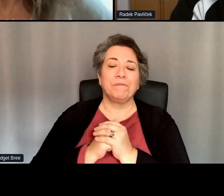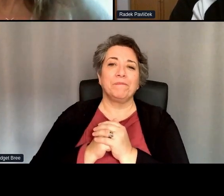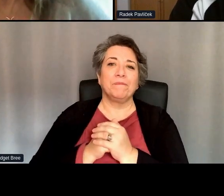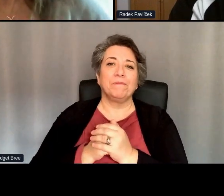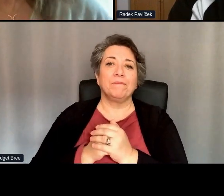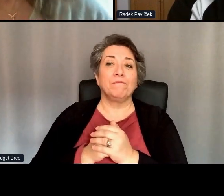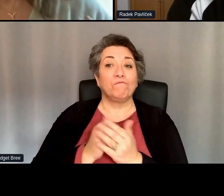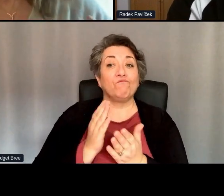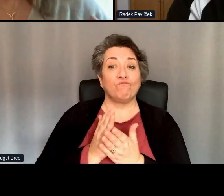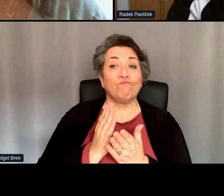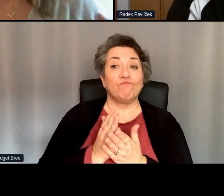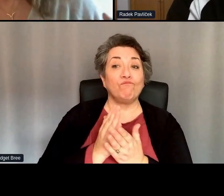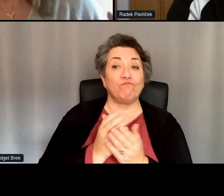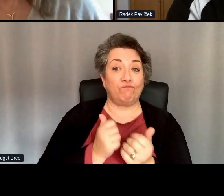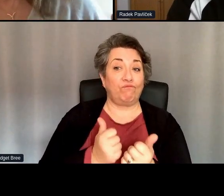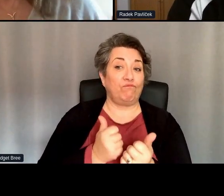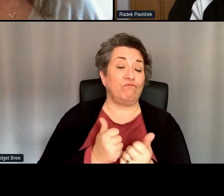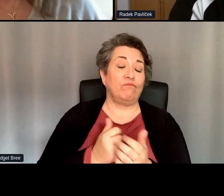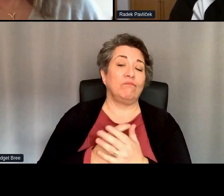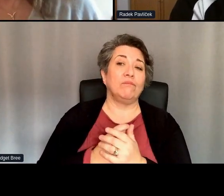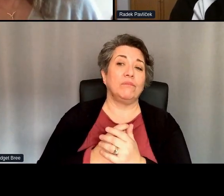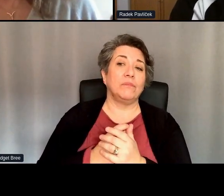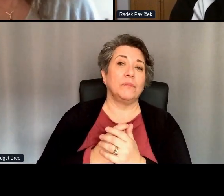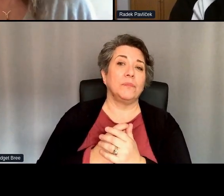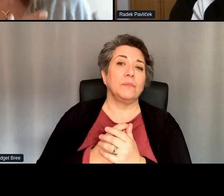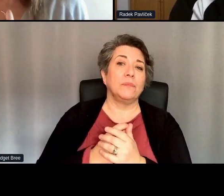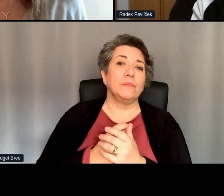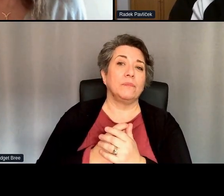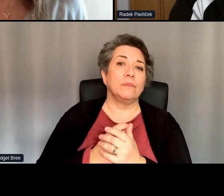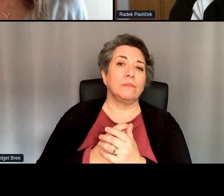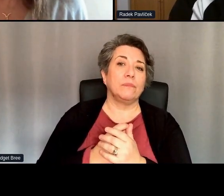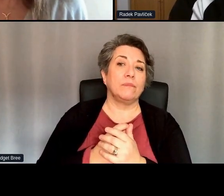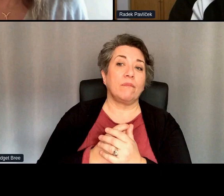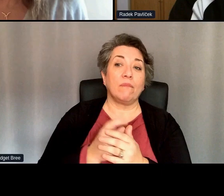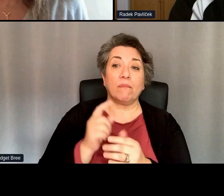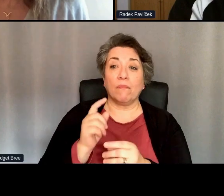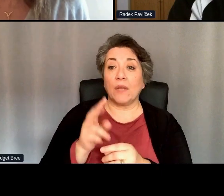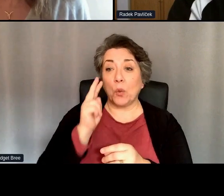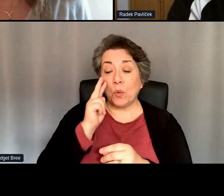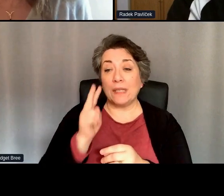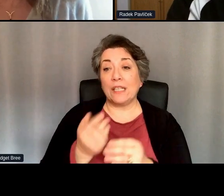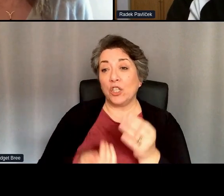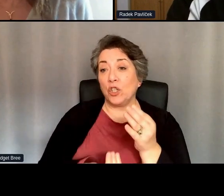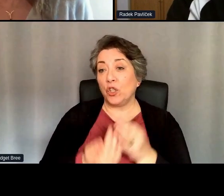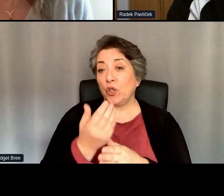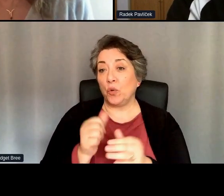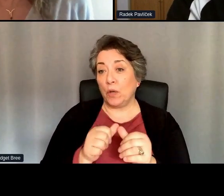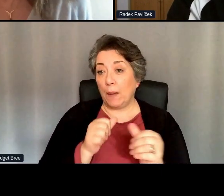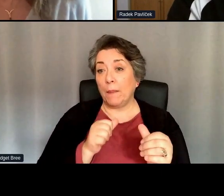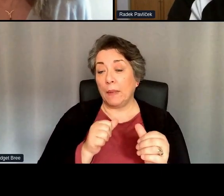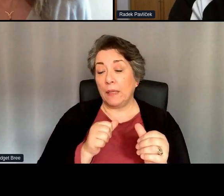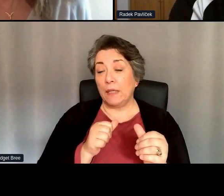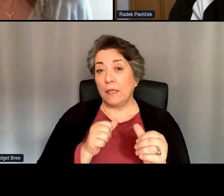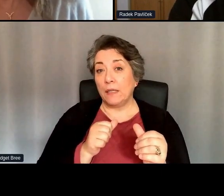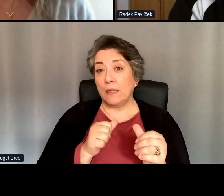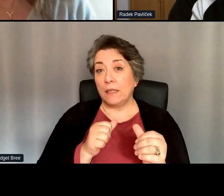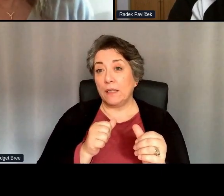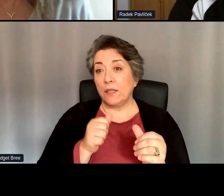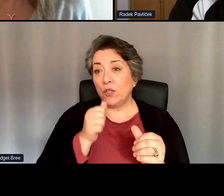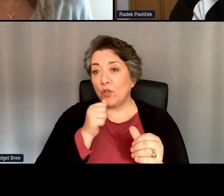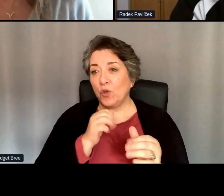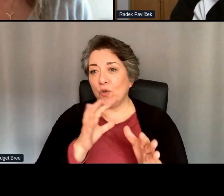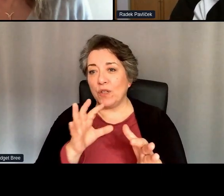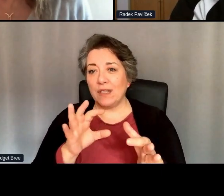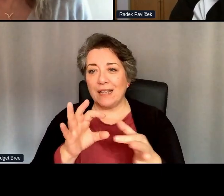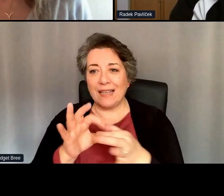really good. And I think what we see is that companies who are a little bit new to this, they use a lot of what we call the connections, so the